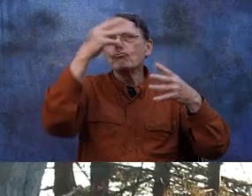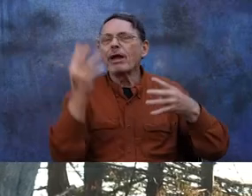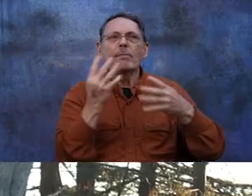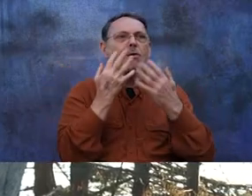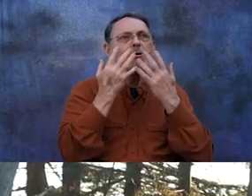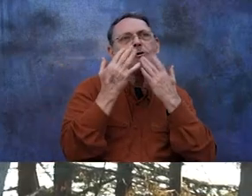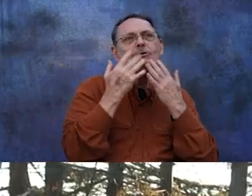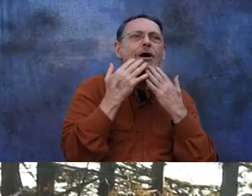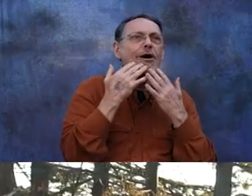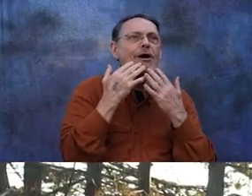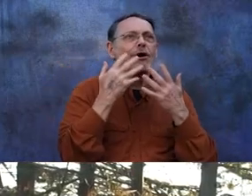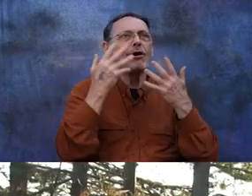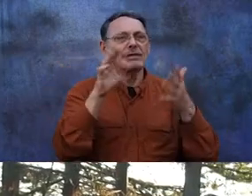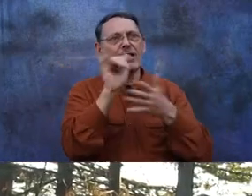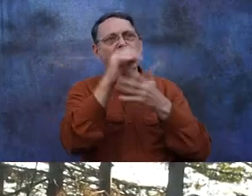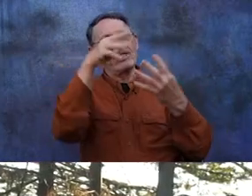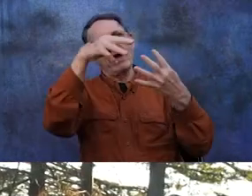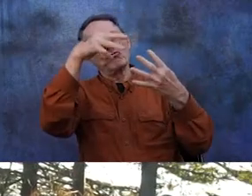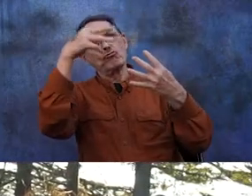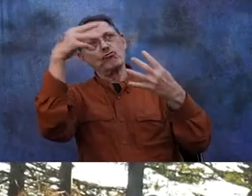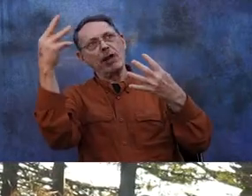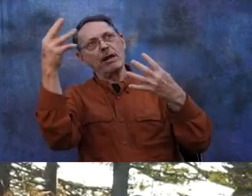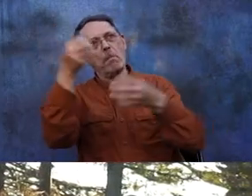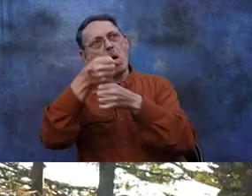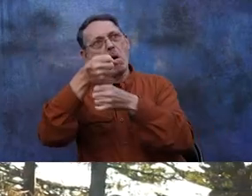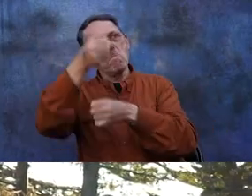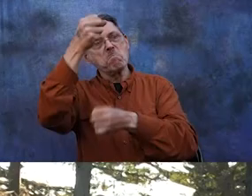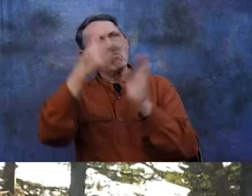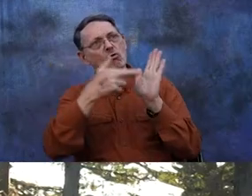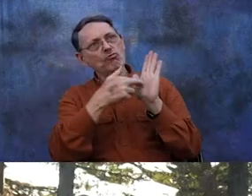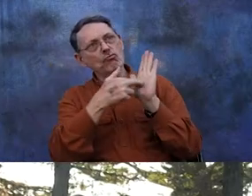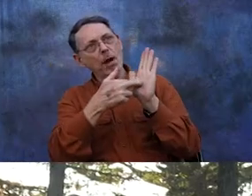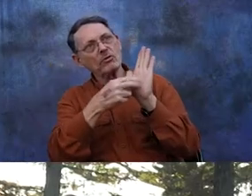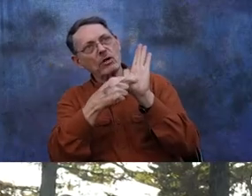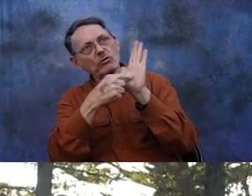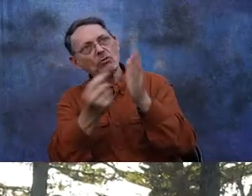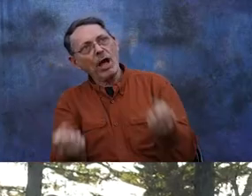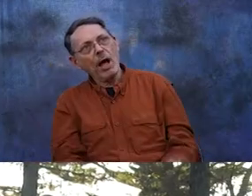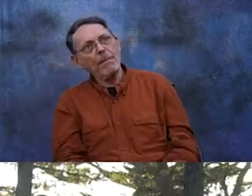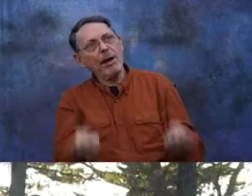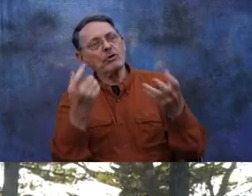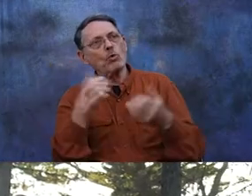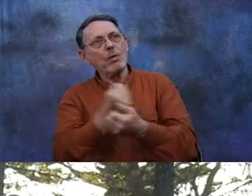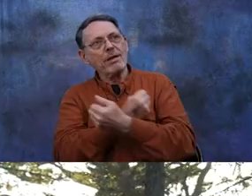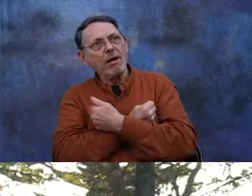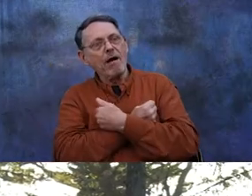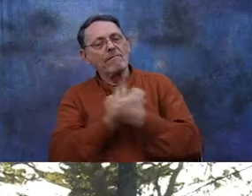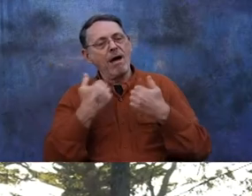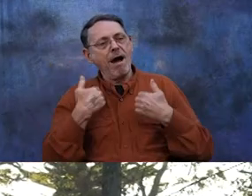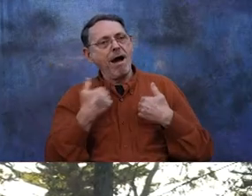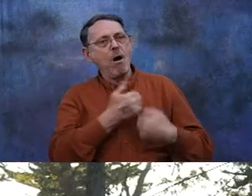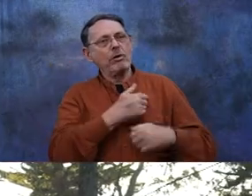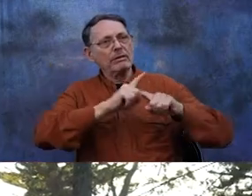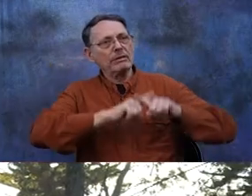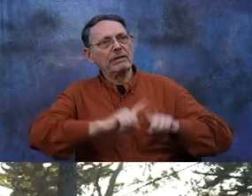That rainbow that represents how much we love our differences,